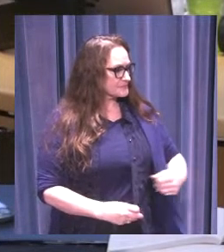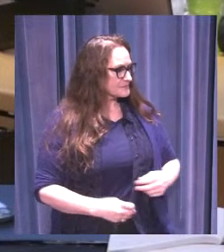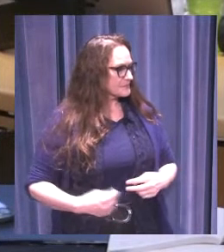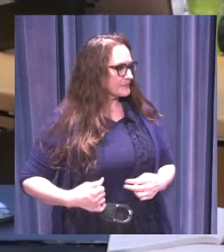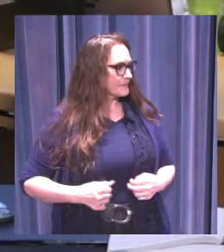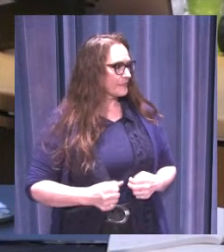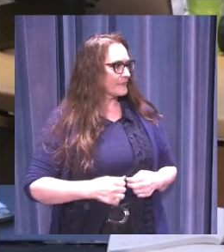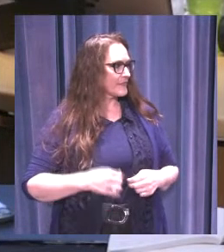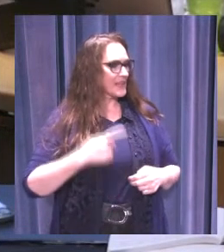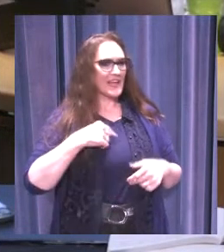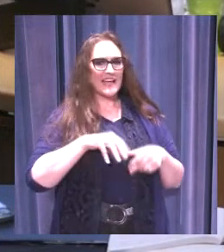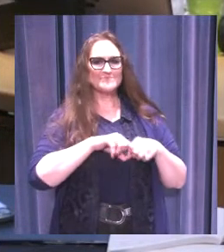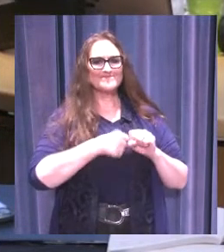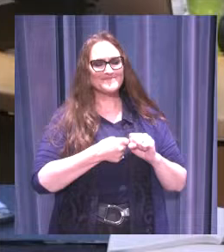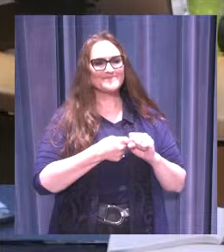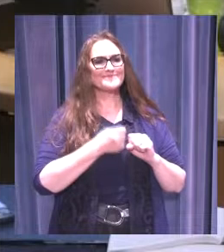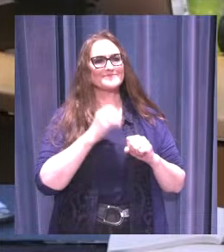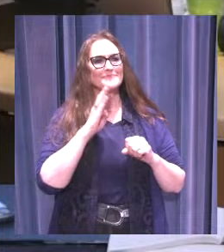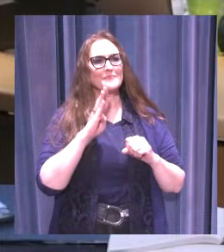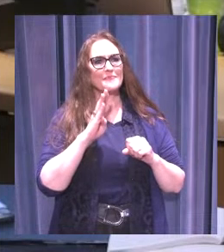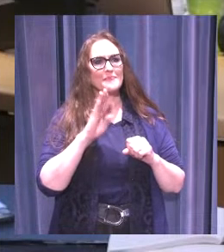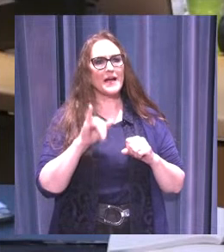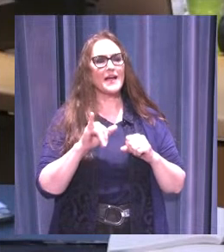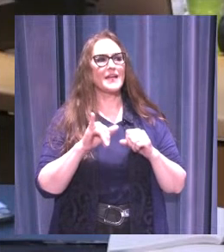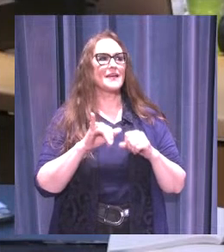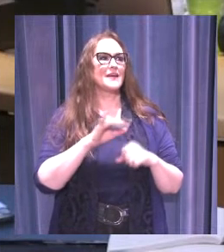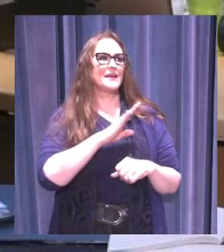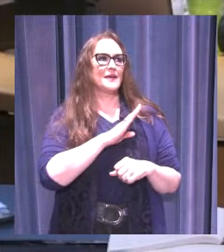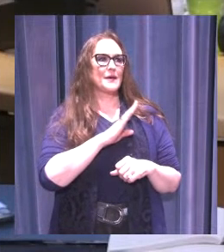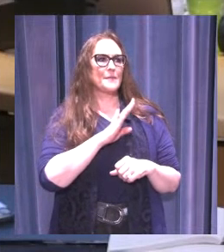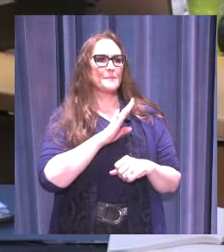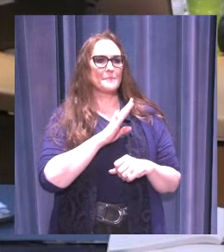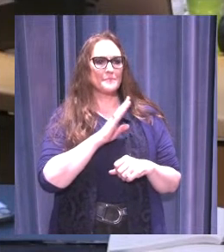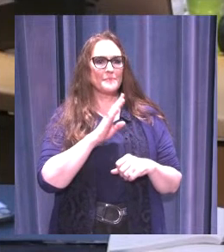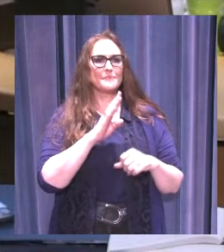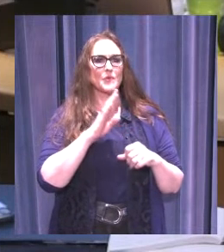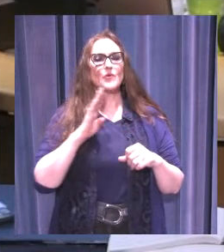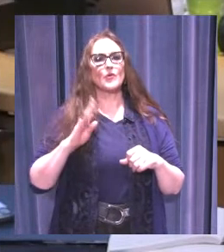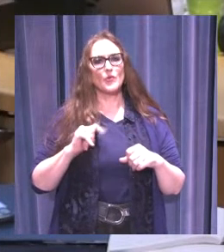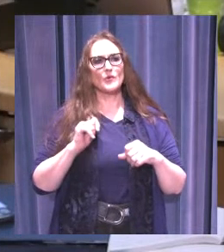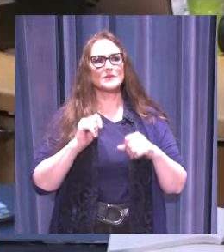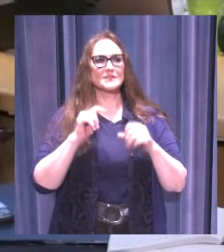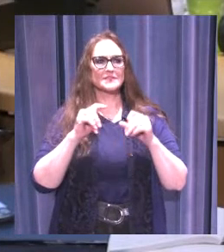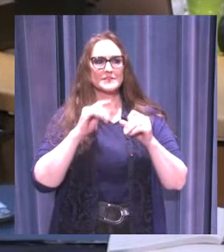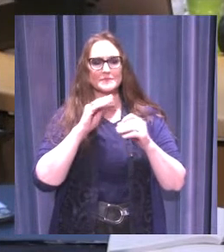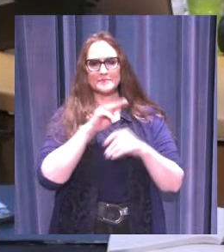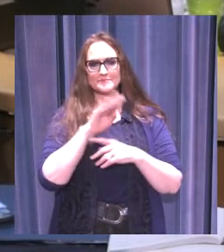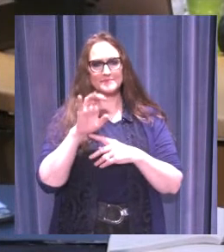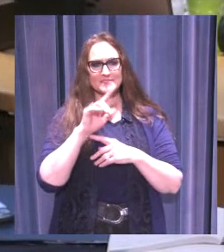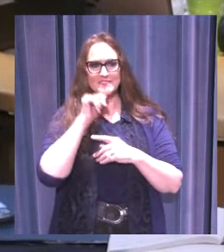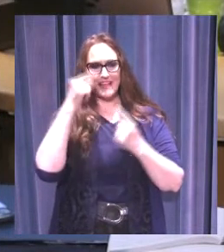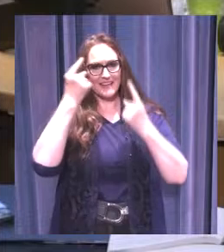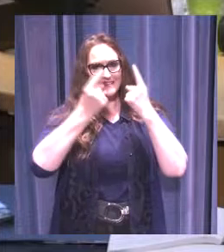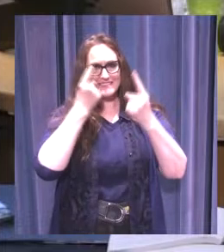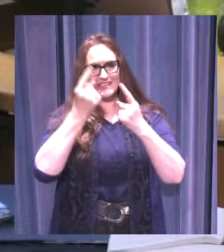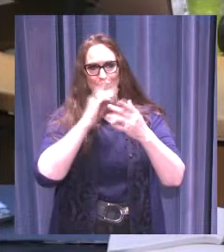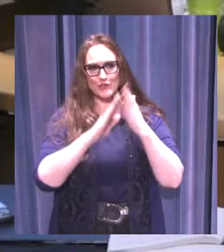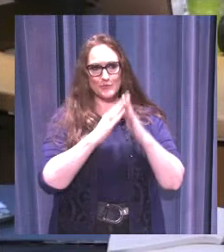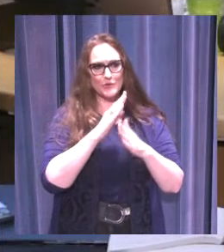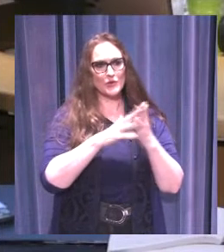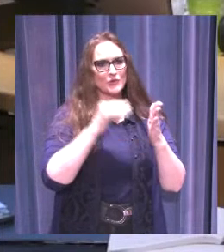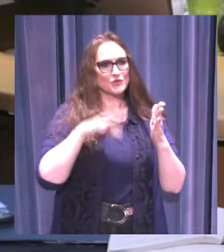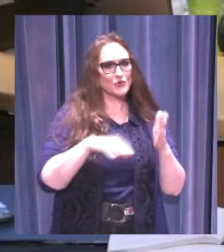I am disheartened by the Board of Community College would not consider the community, student, staff, and